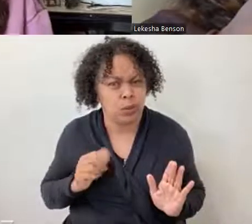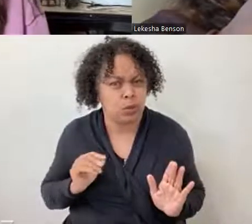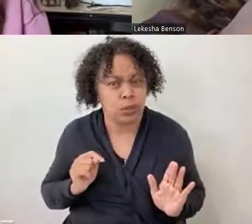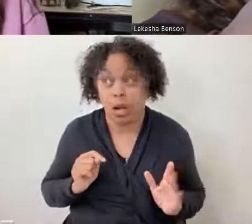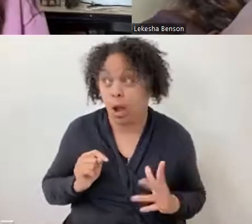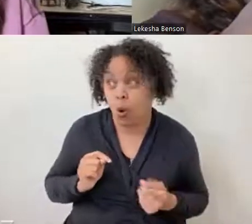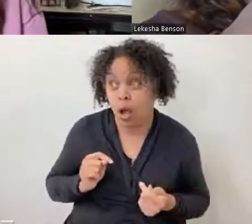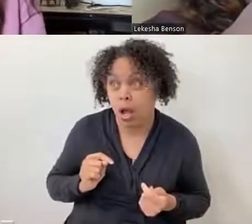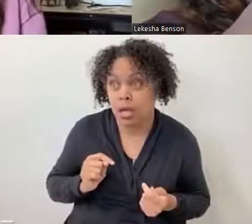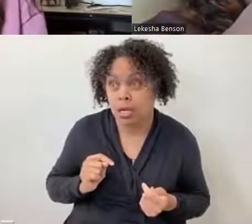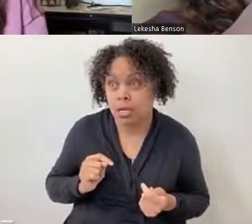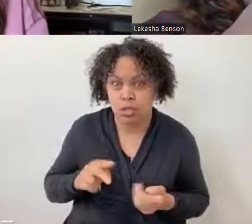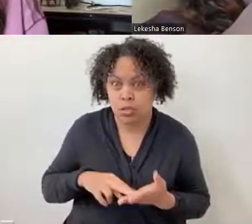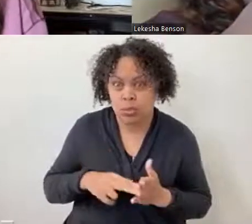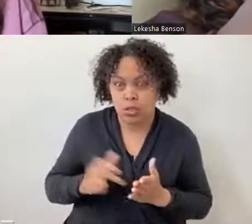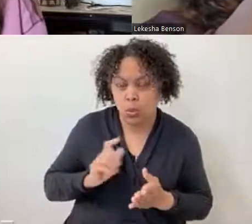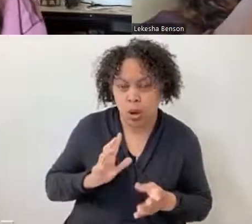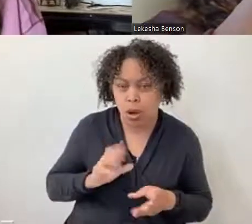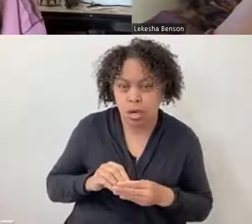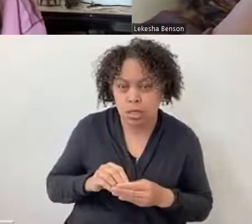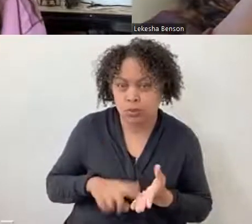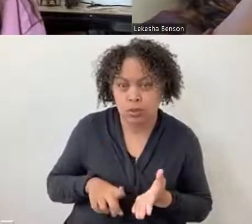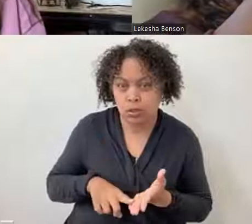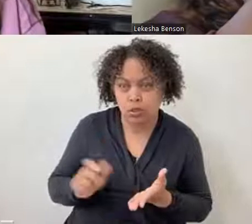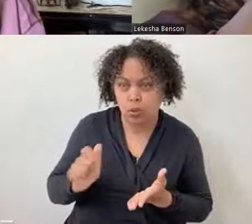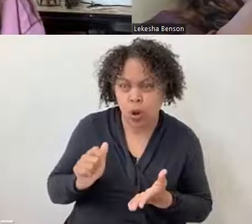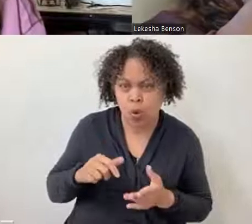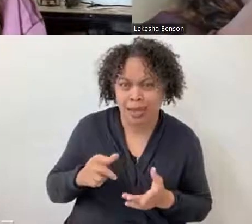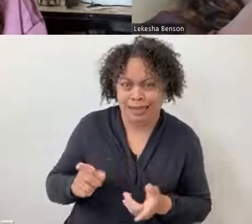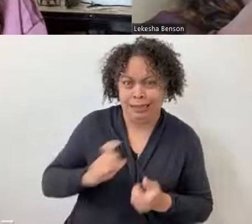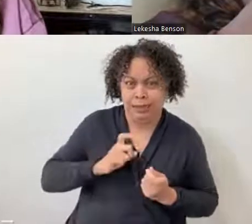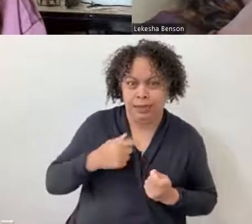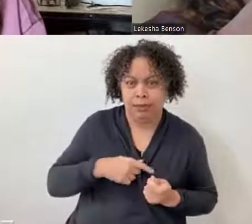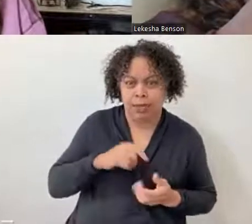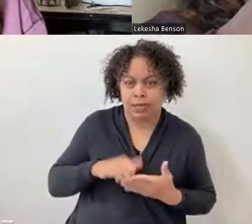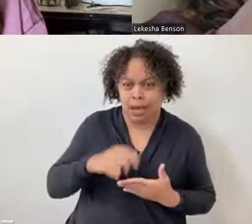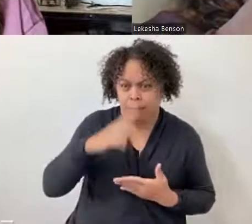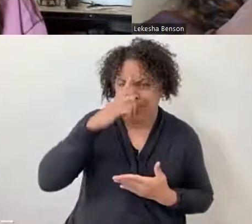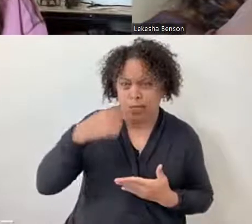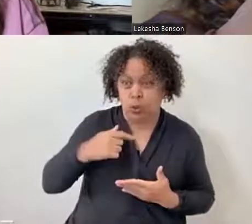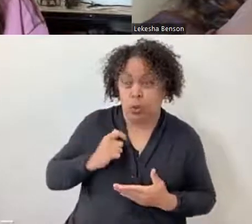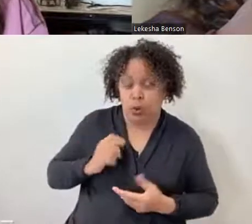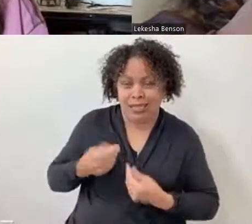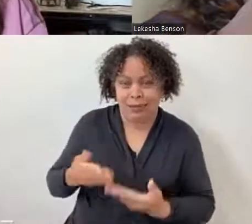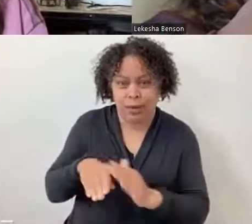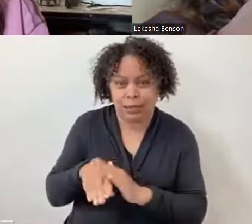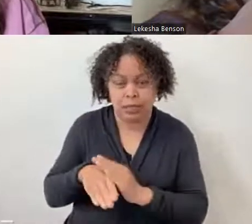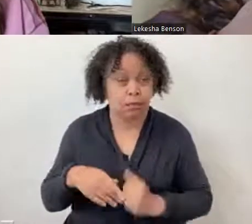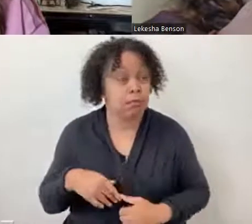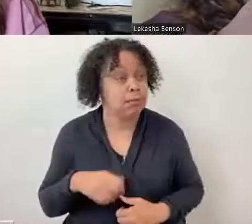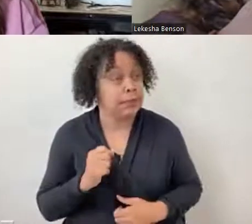what? You mean you're not going to let us have that because we won't give you access? And it's like,